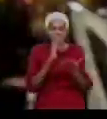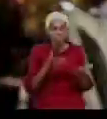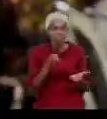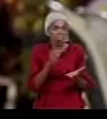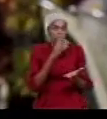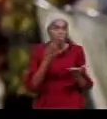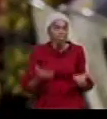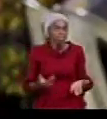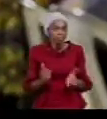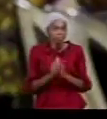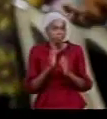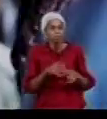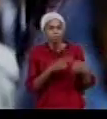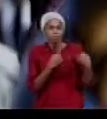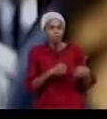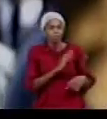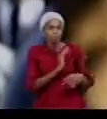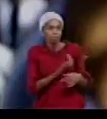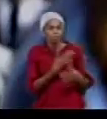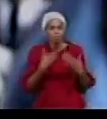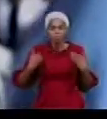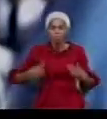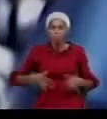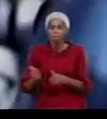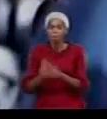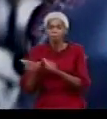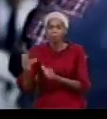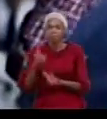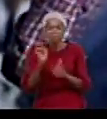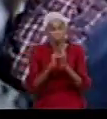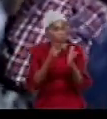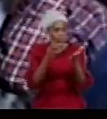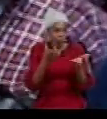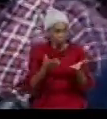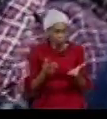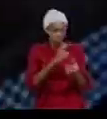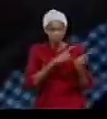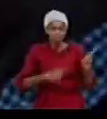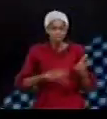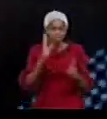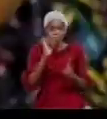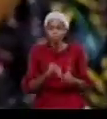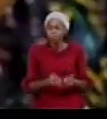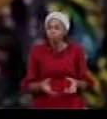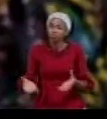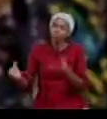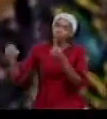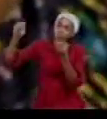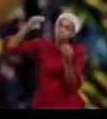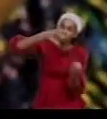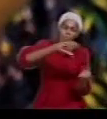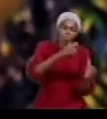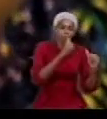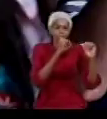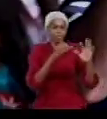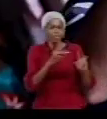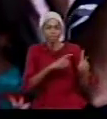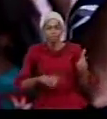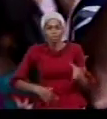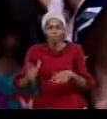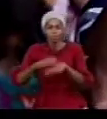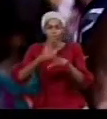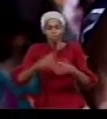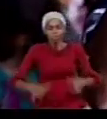your heart, your mind, your soul, your body, everything you desire. The Lord is pouring the blessing of God upon your